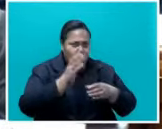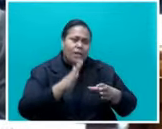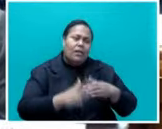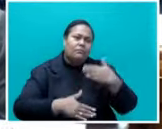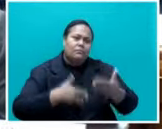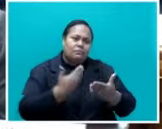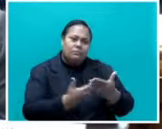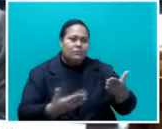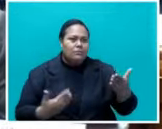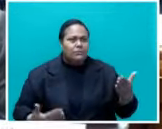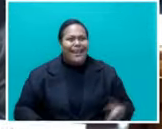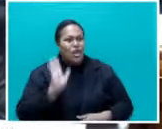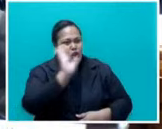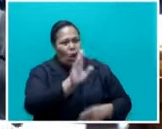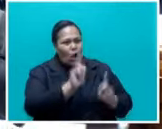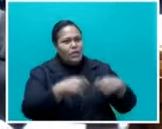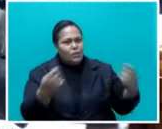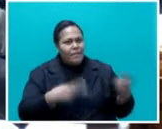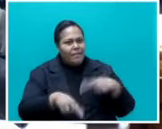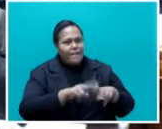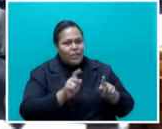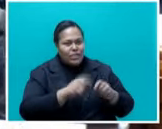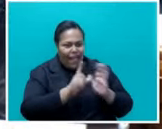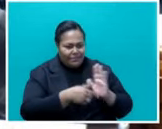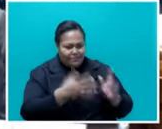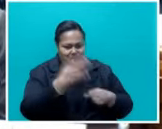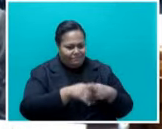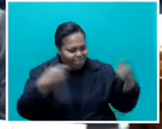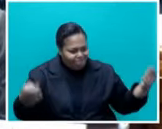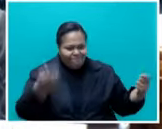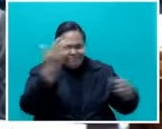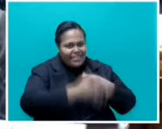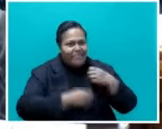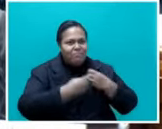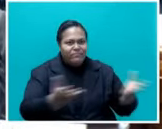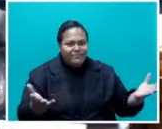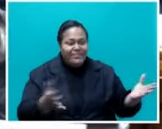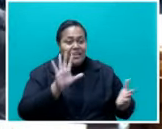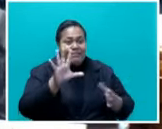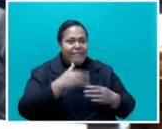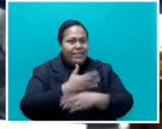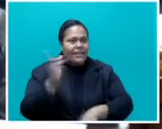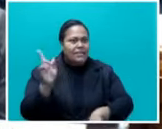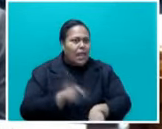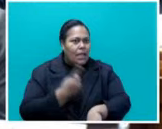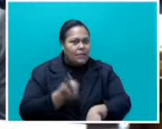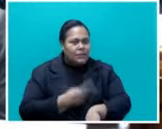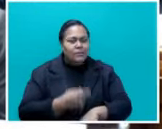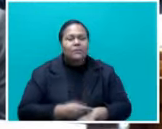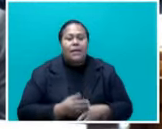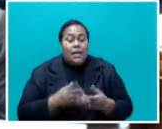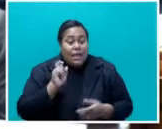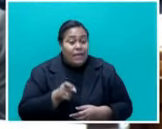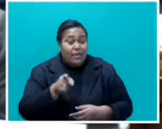your newspaper, Fiji Times, did not publish until 5 days later. In that, Mr. Speaker, sir, he quite